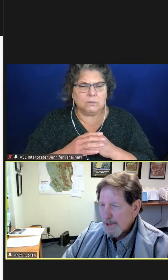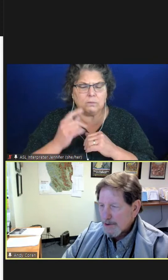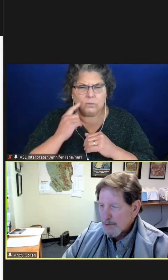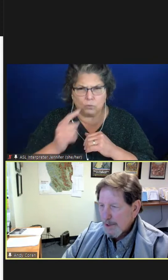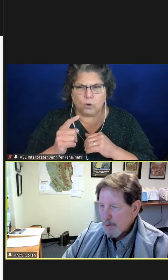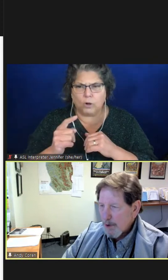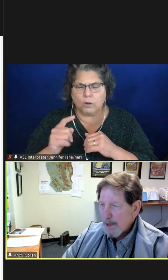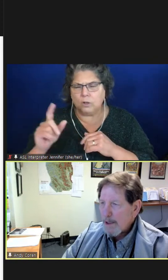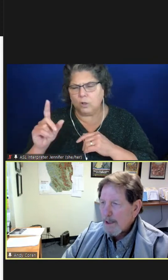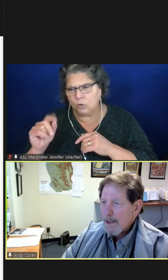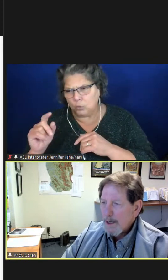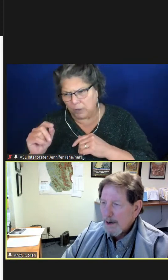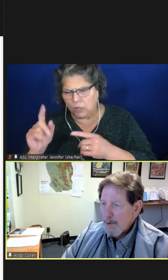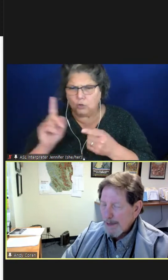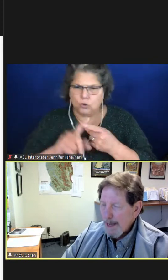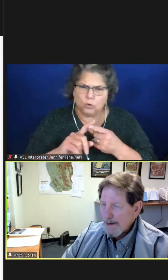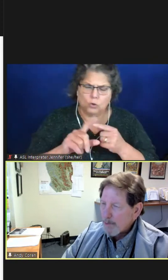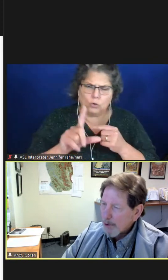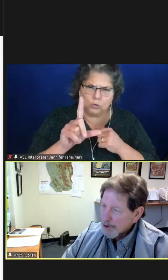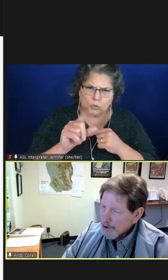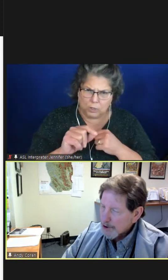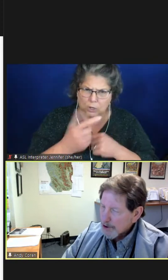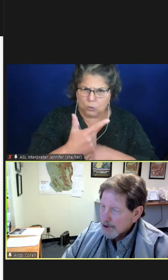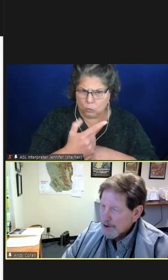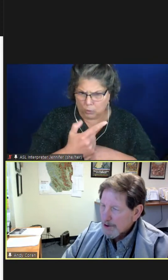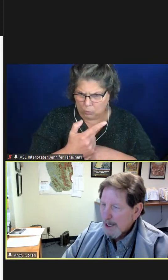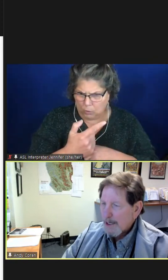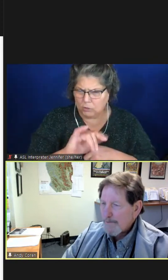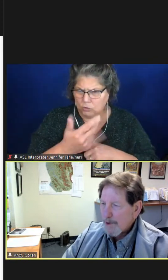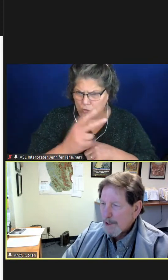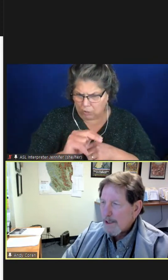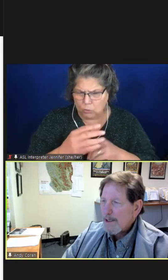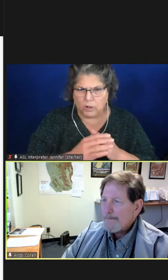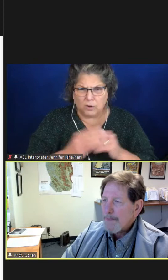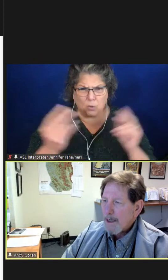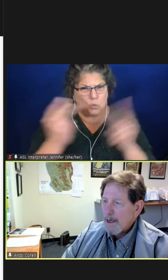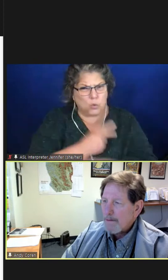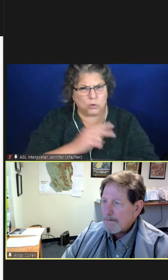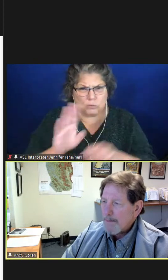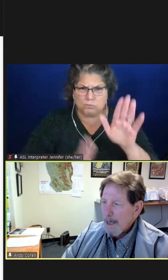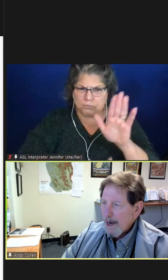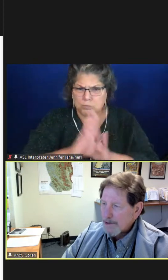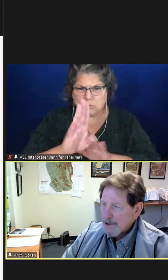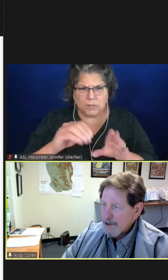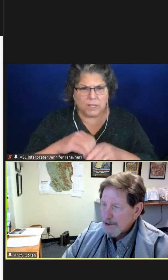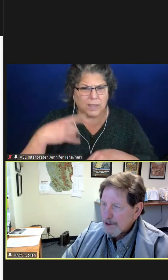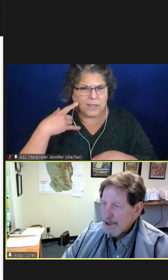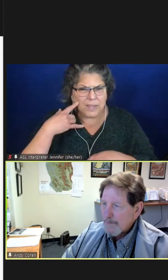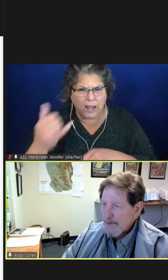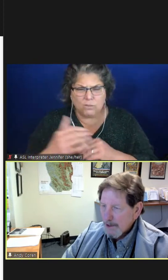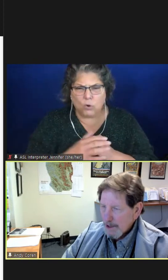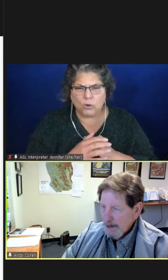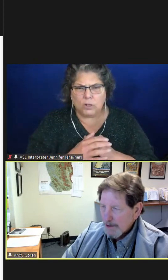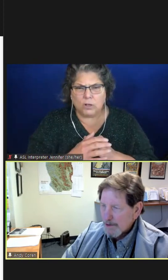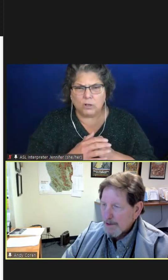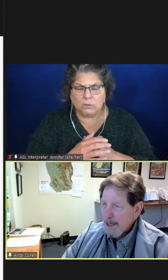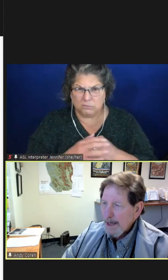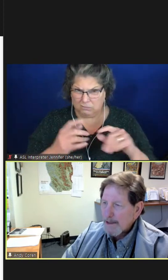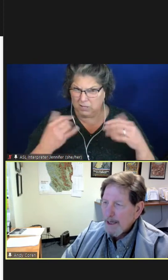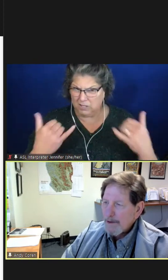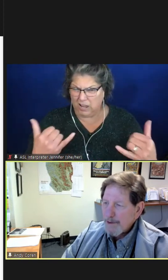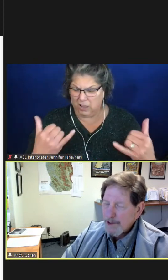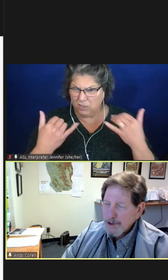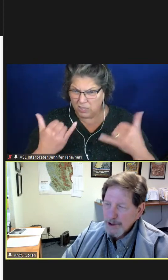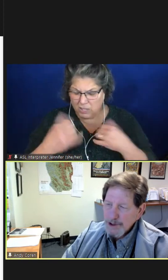2020, 2021, when we had our worst surge in California. Ours is significantly greater than